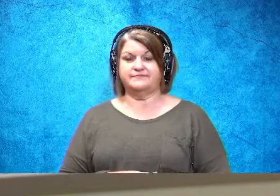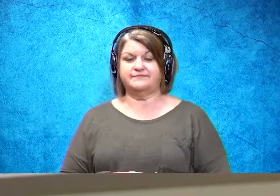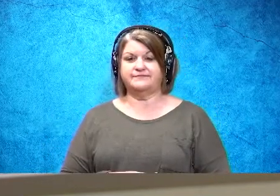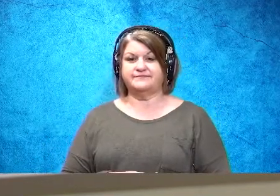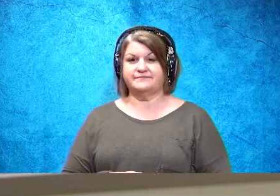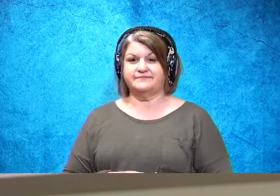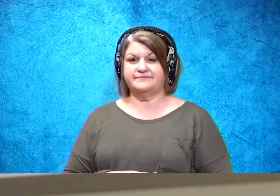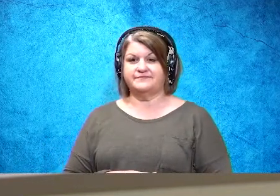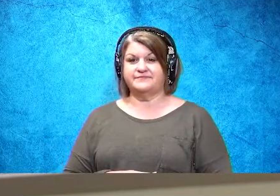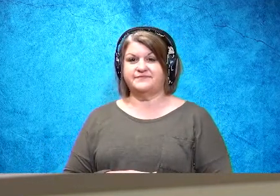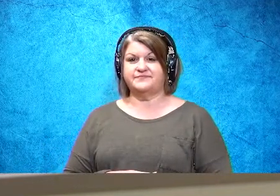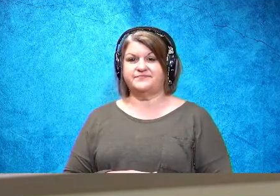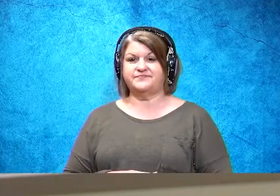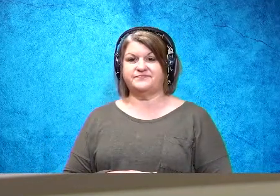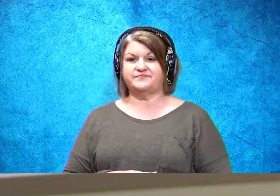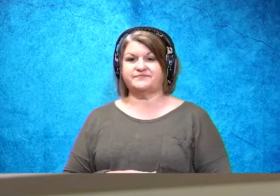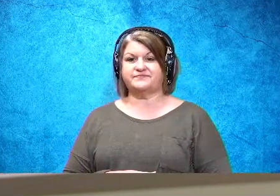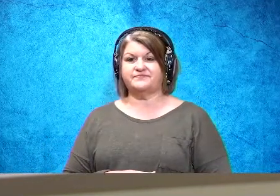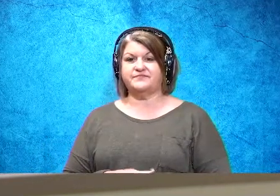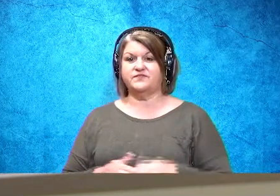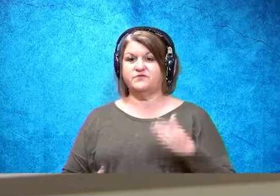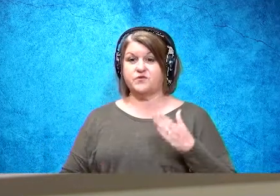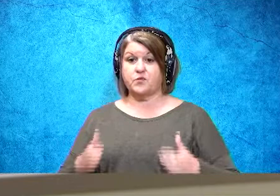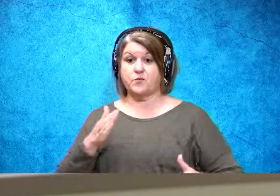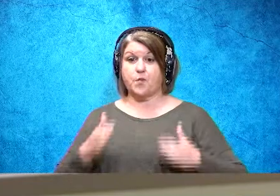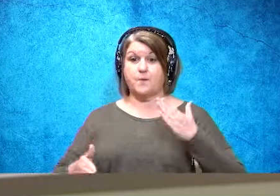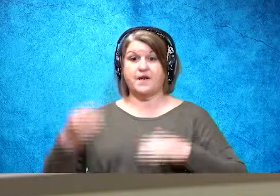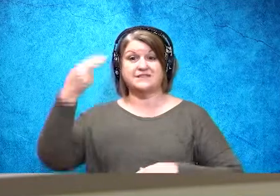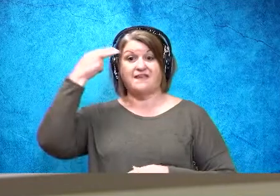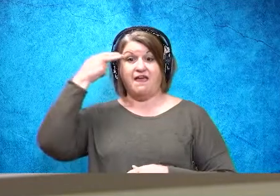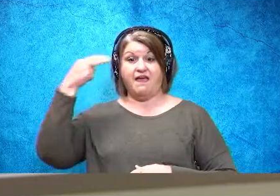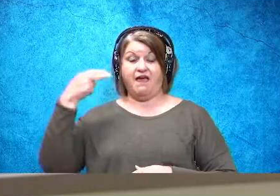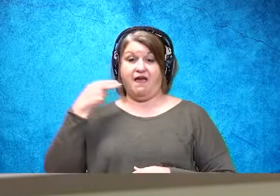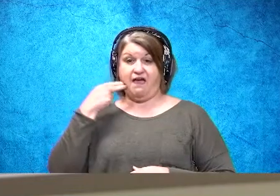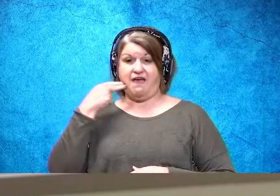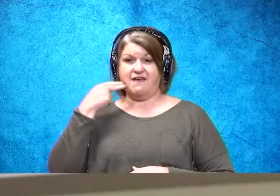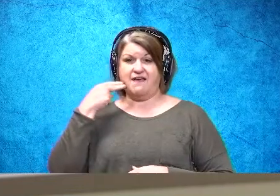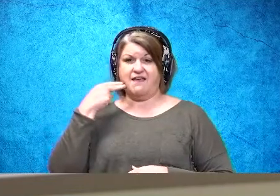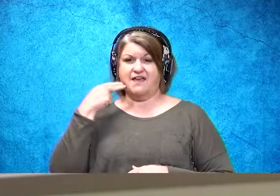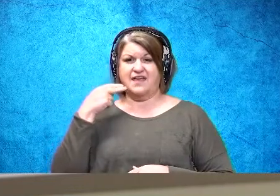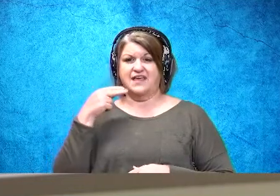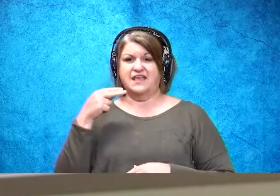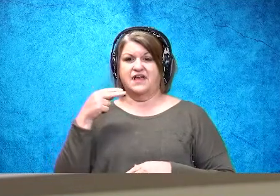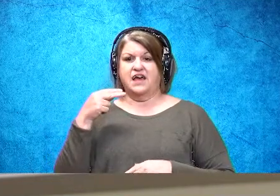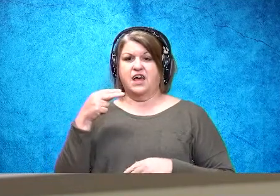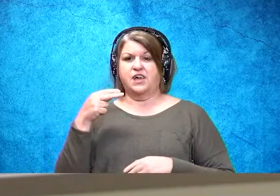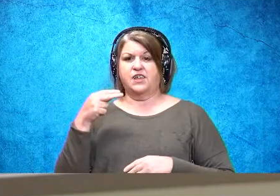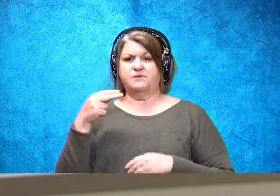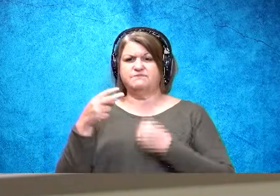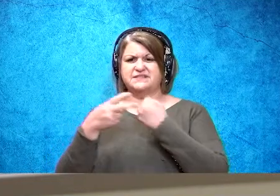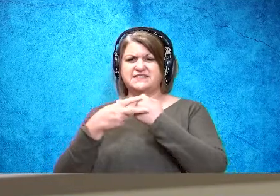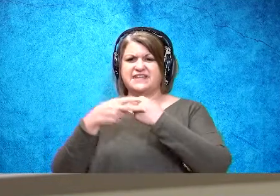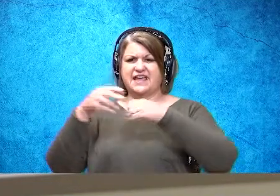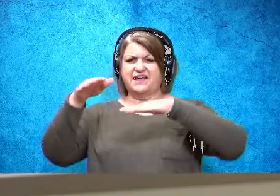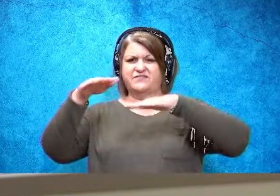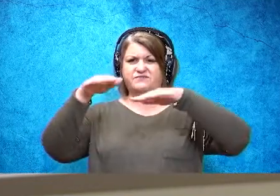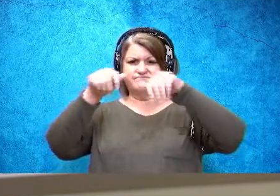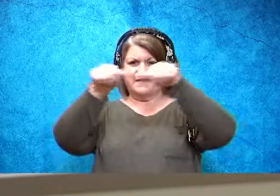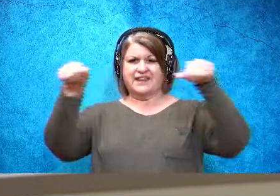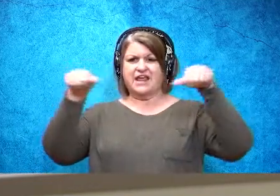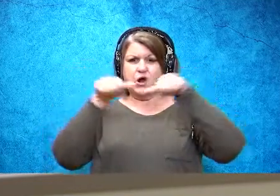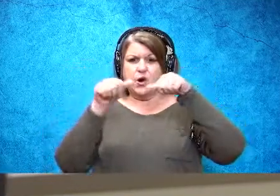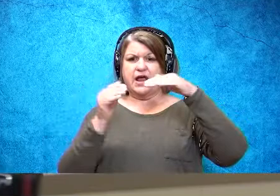All right, draw a square for the robot's head. And leave a little room at the top for the